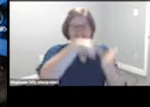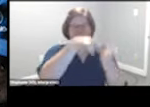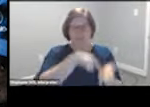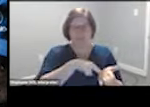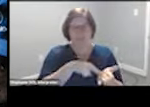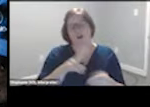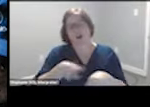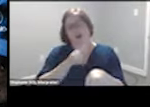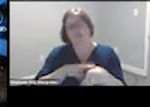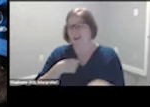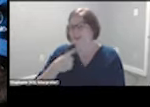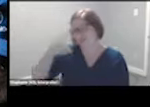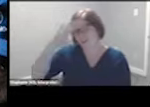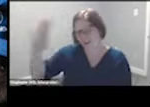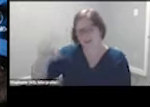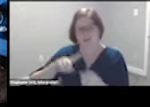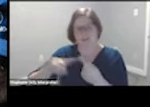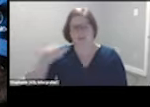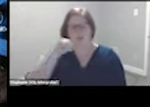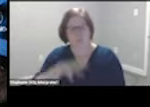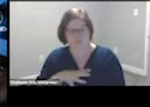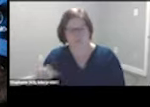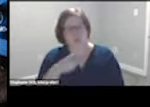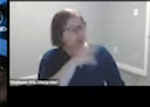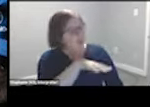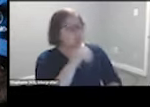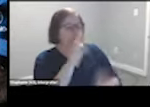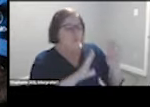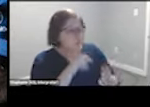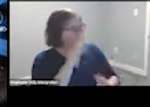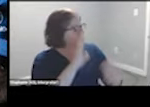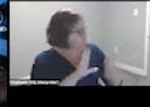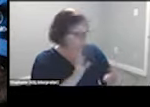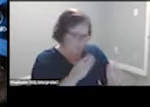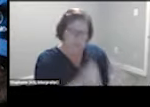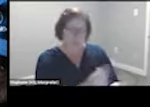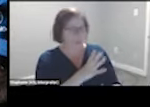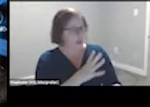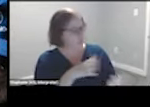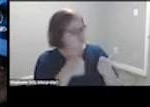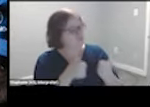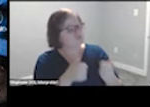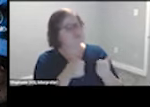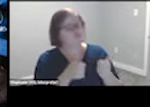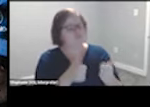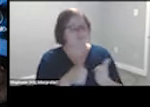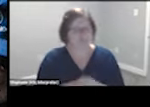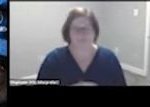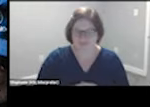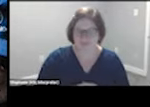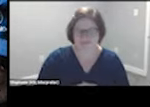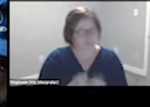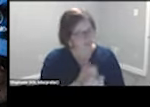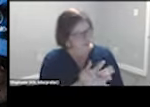her, and Valentina keep telling me, don't worry about it, everything will go well. Don't worry about it, everything will be okay.